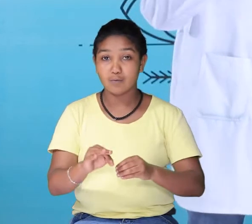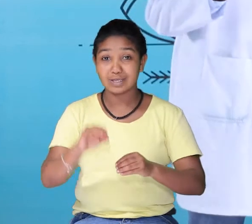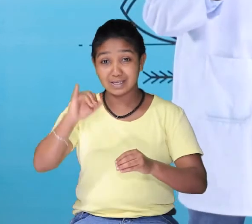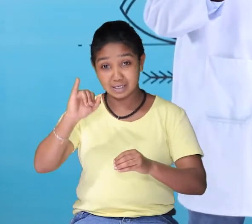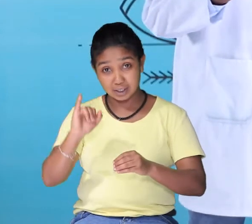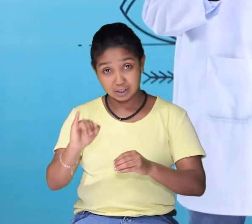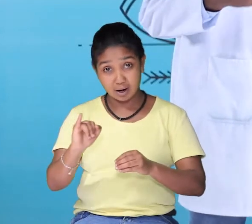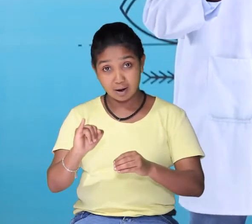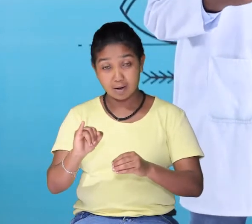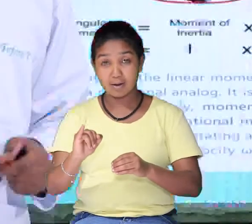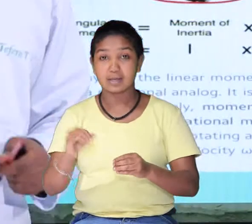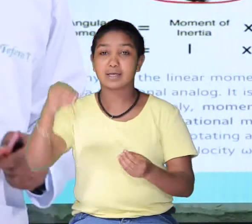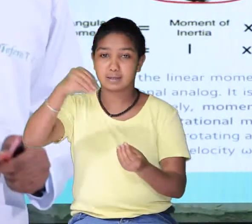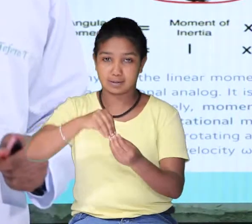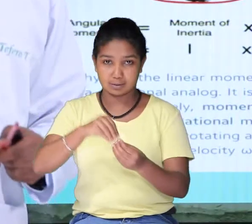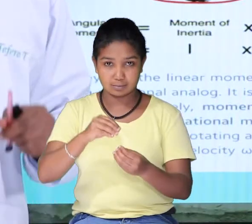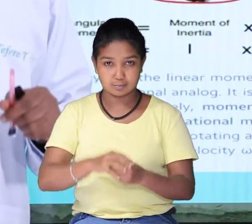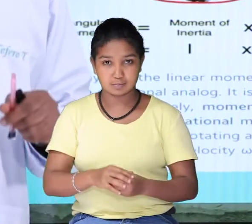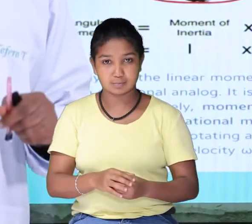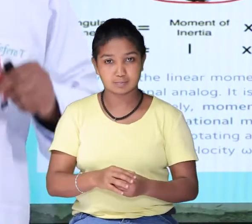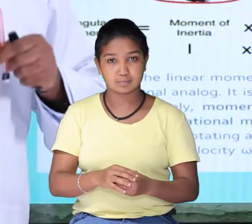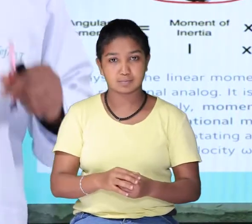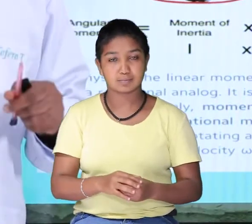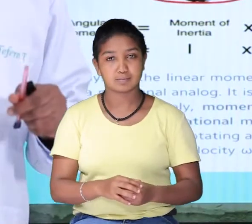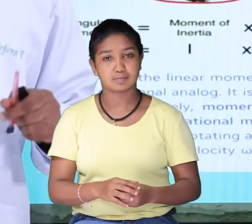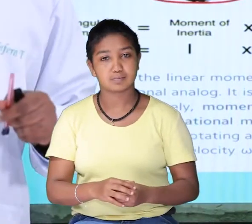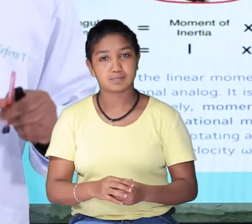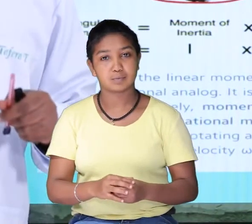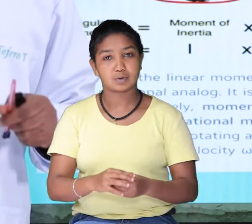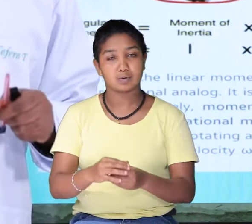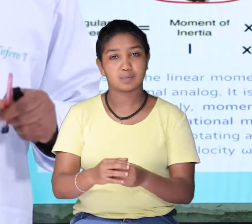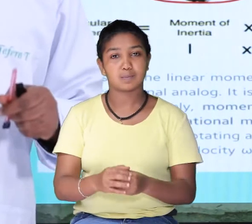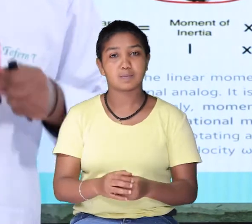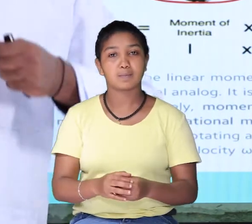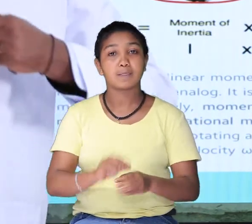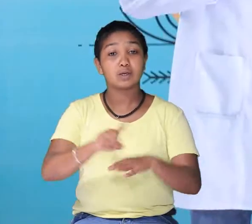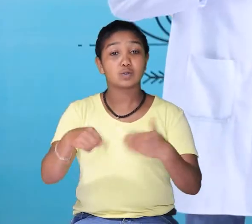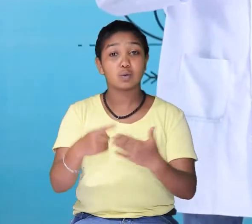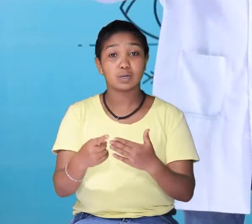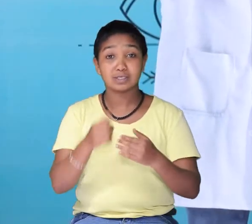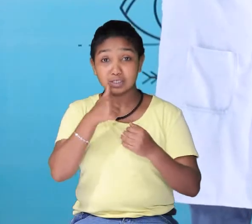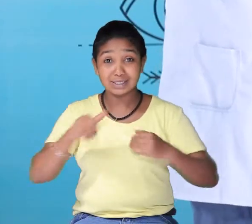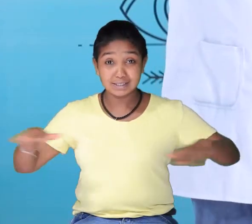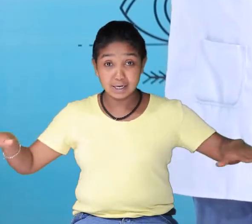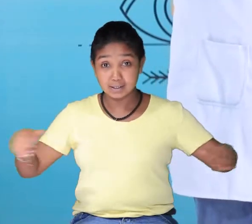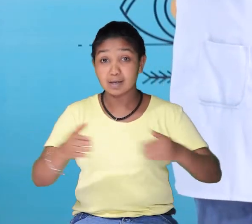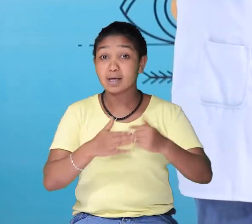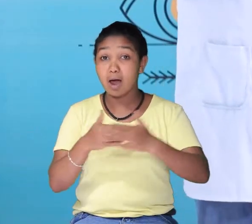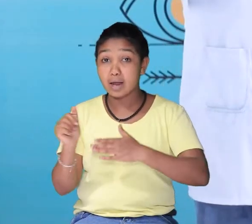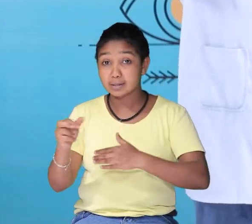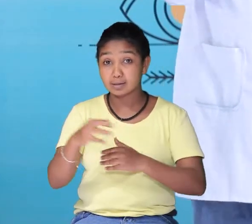inertia increased. The moment of inertia is a measure of distribution of mass from a given axis. So while she stretched her